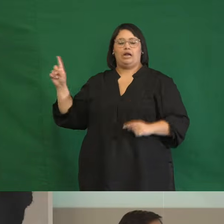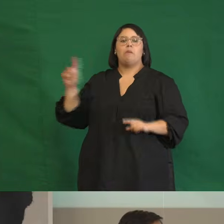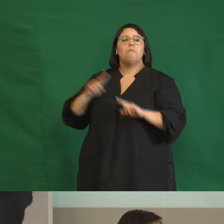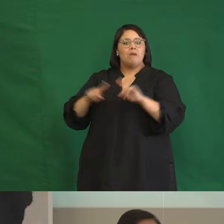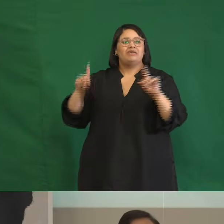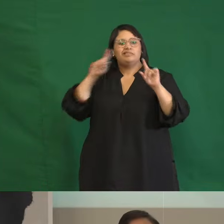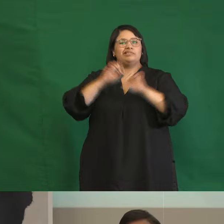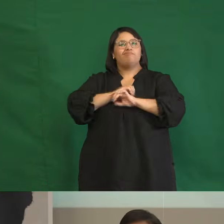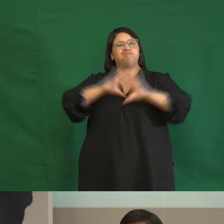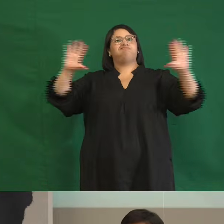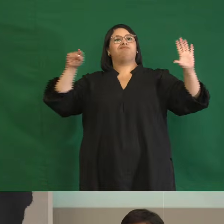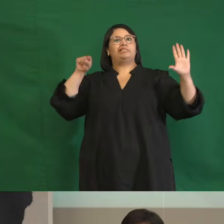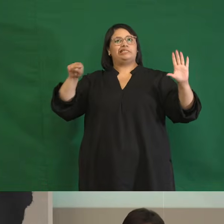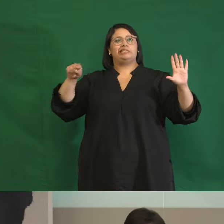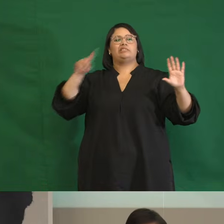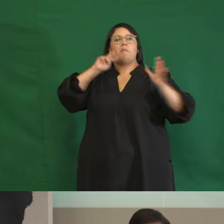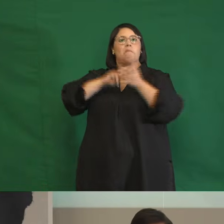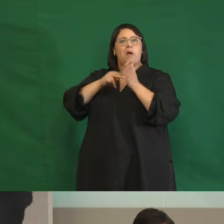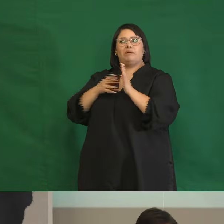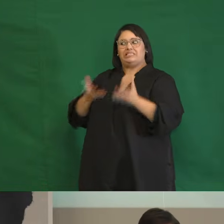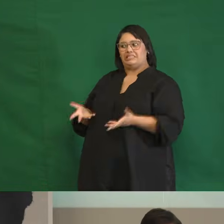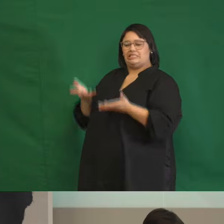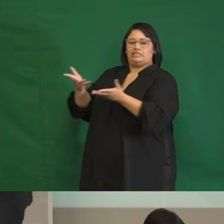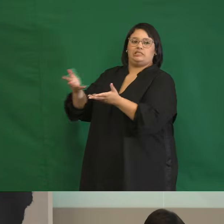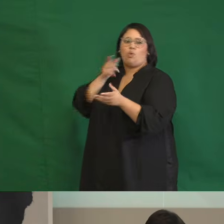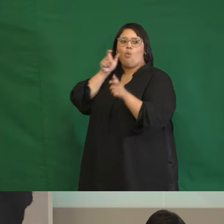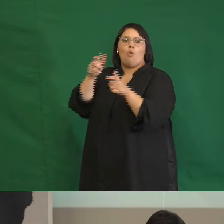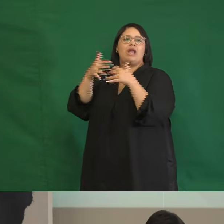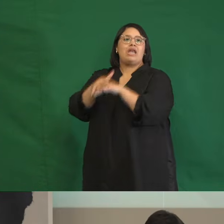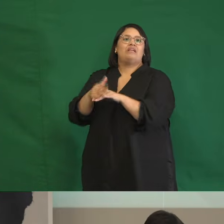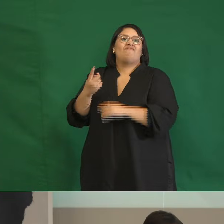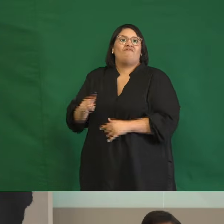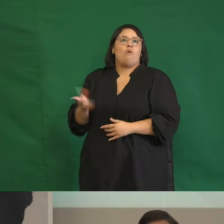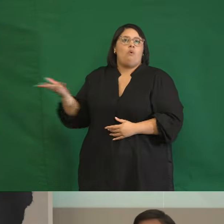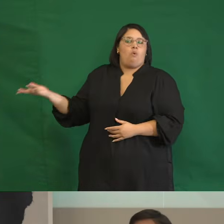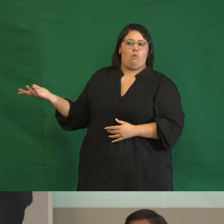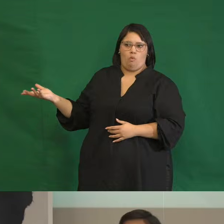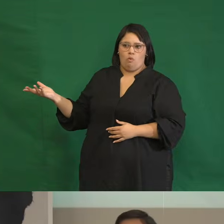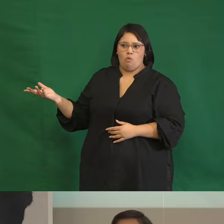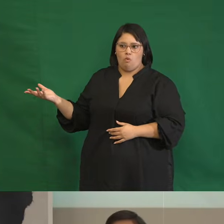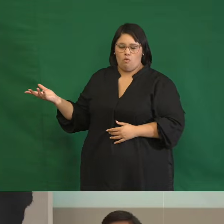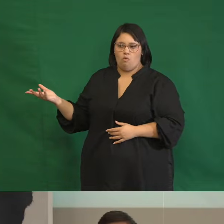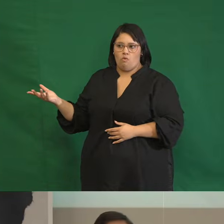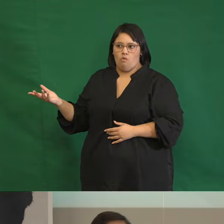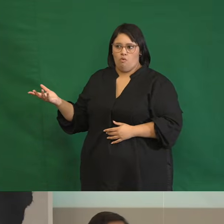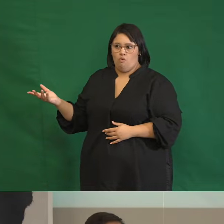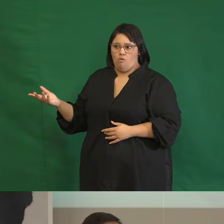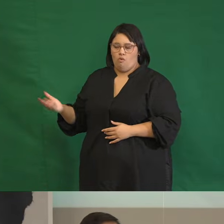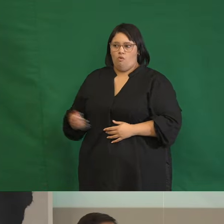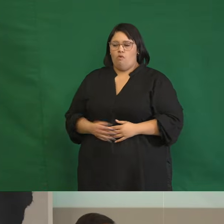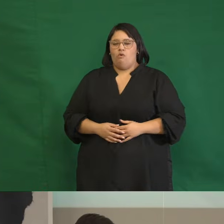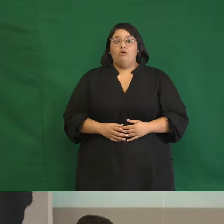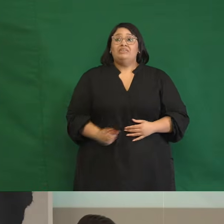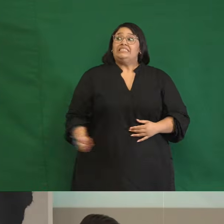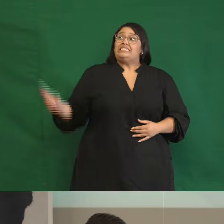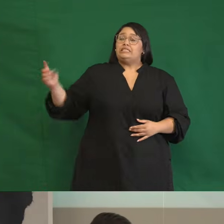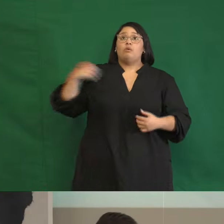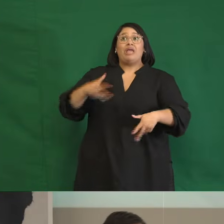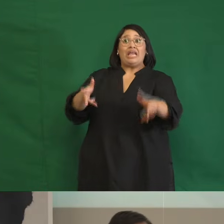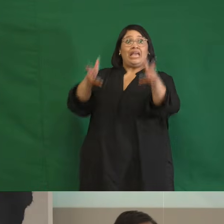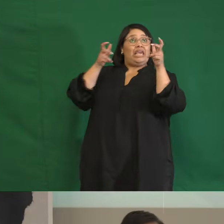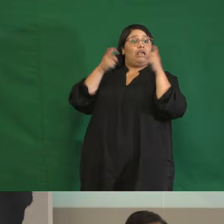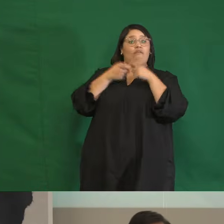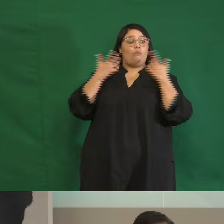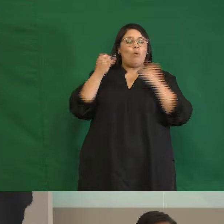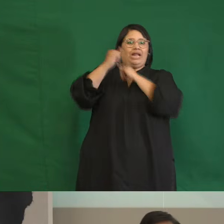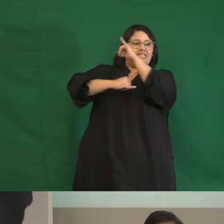makes clear what we are trying to model in a word net. And this is based on an international best